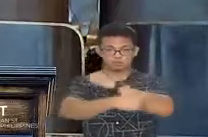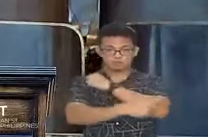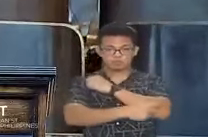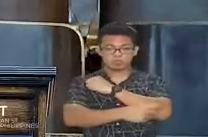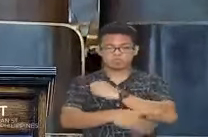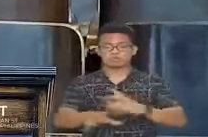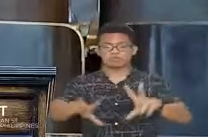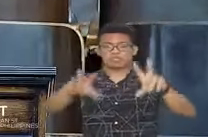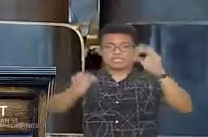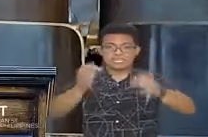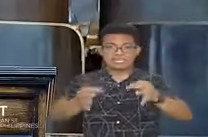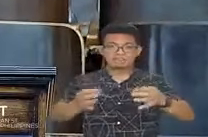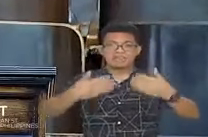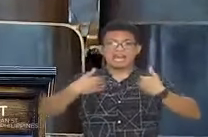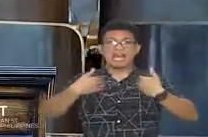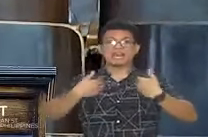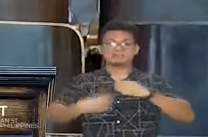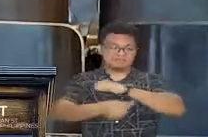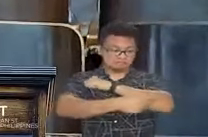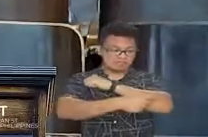temptation, get out.